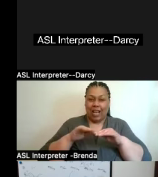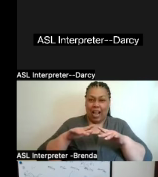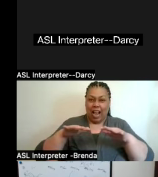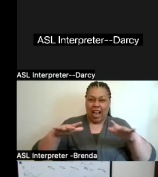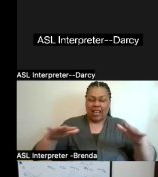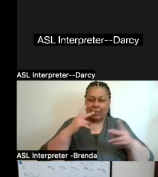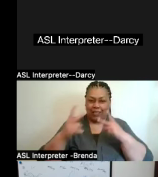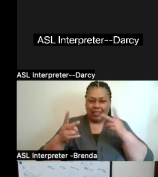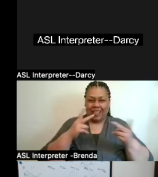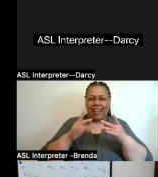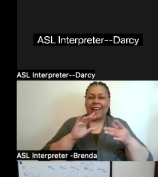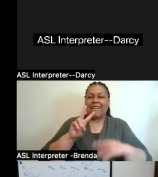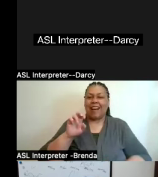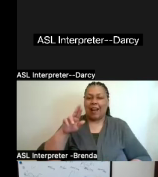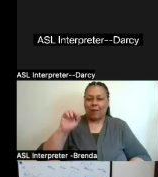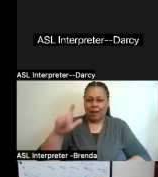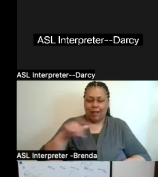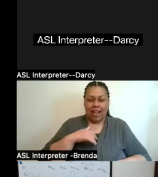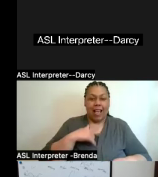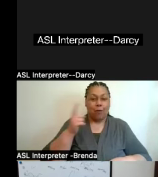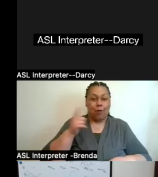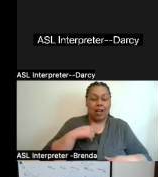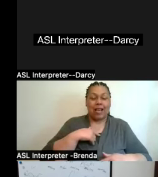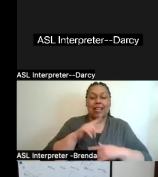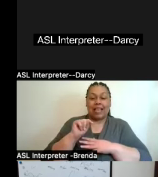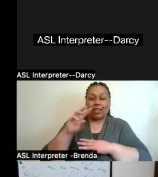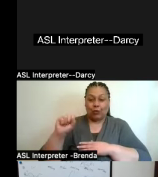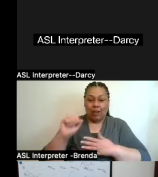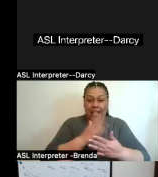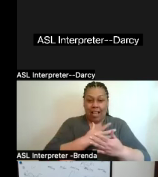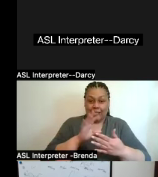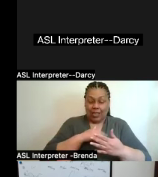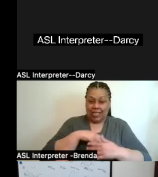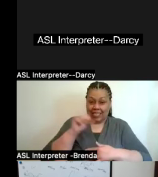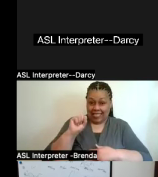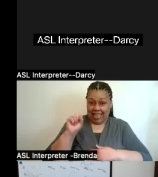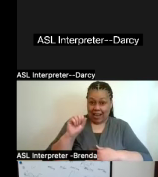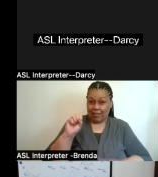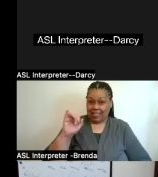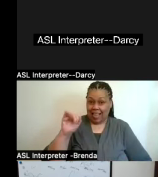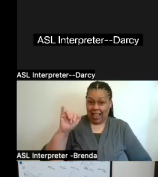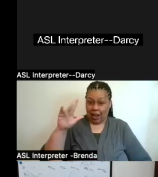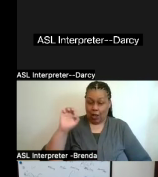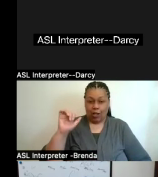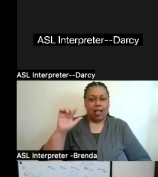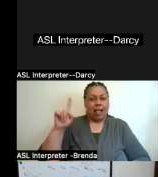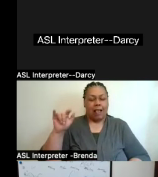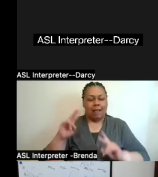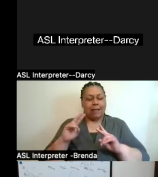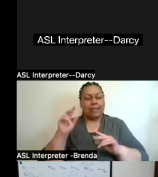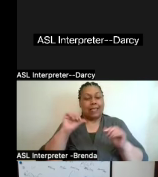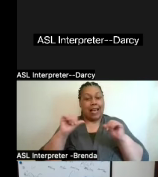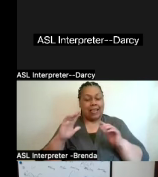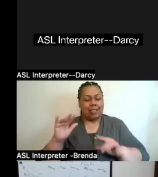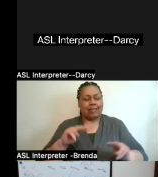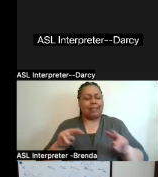media. There was a Taylor Swift concert in Seattle, and a seismologist up there looked at seismic activity caused by